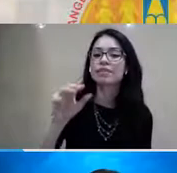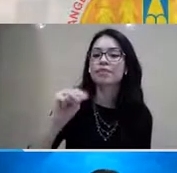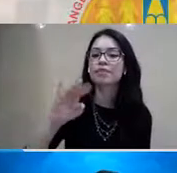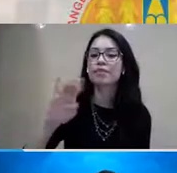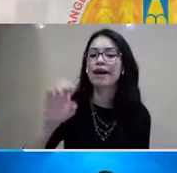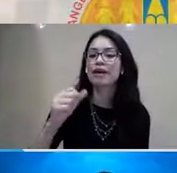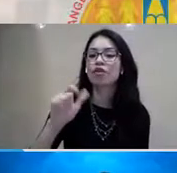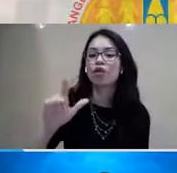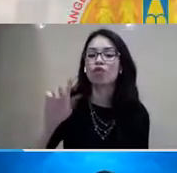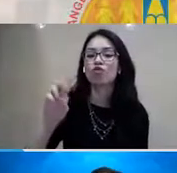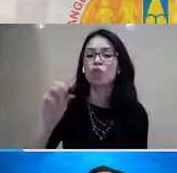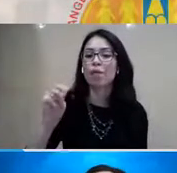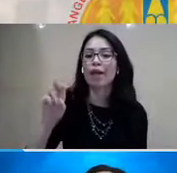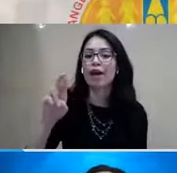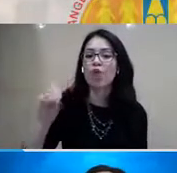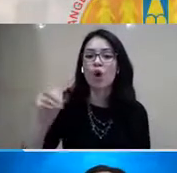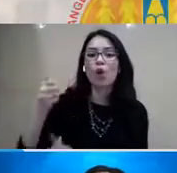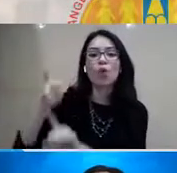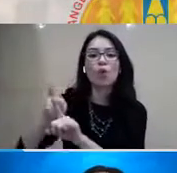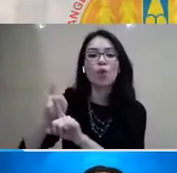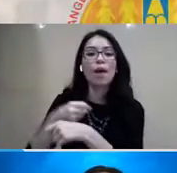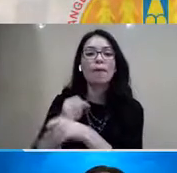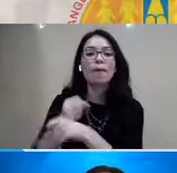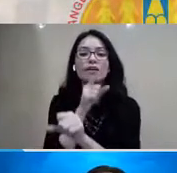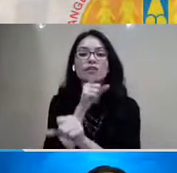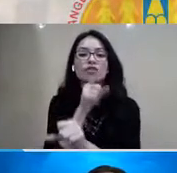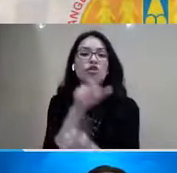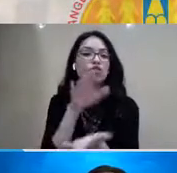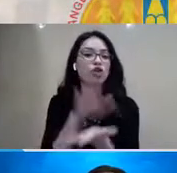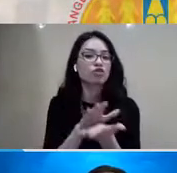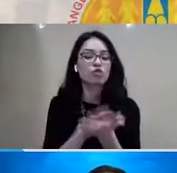sure schools are delivering on the promise to students and their families. So